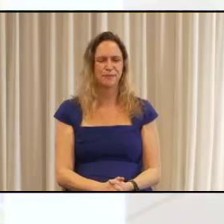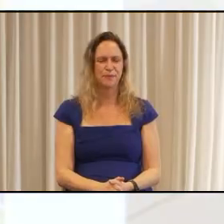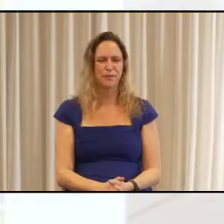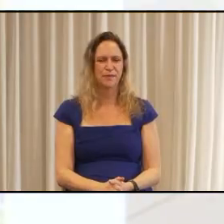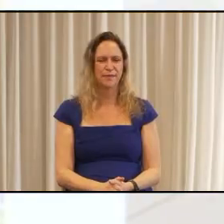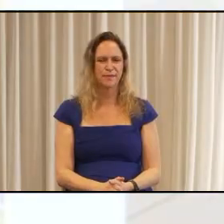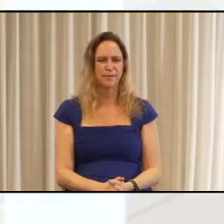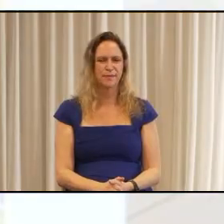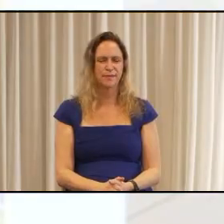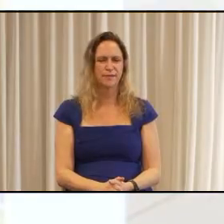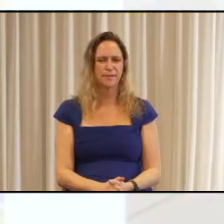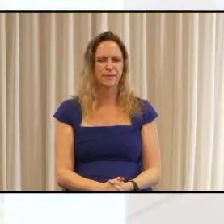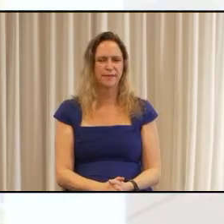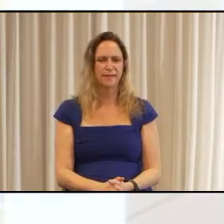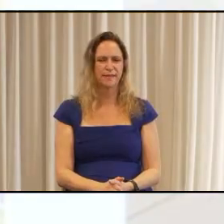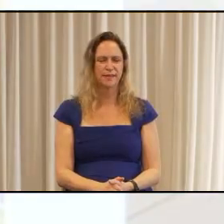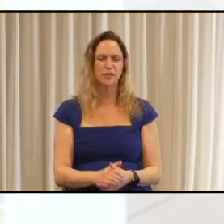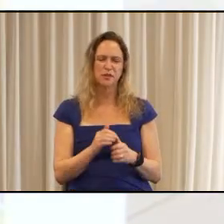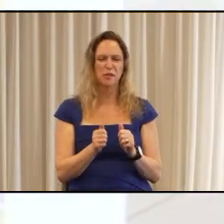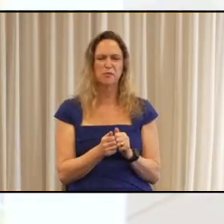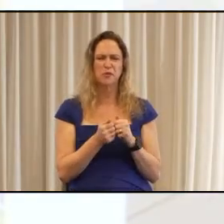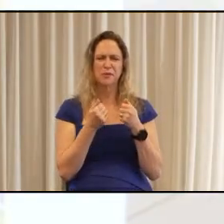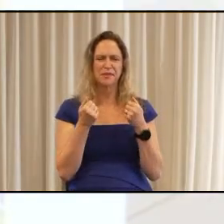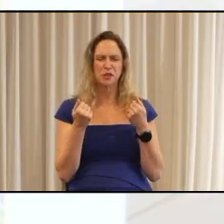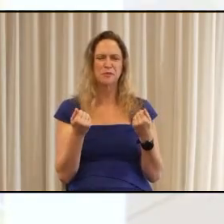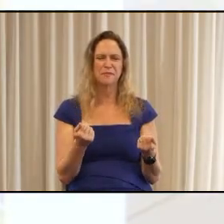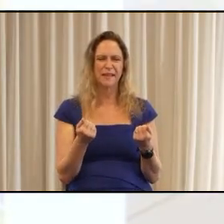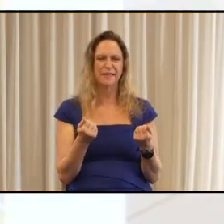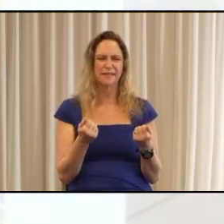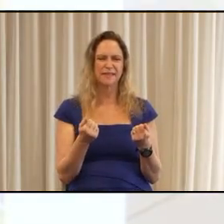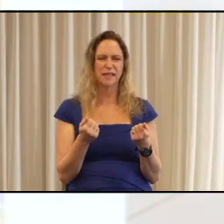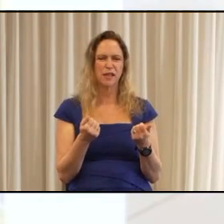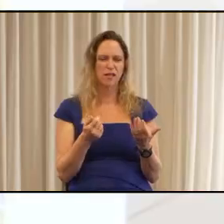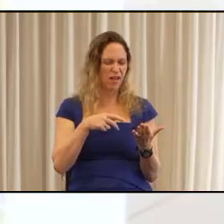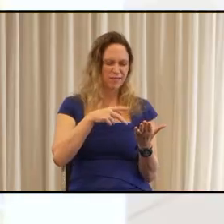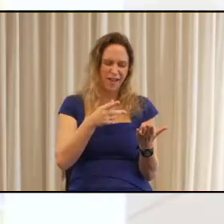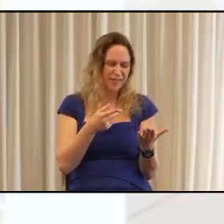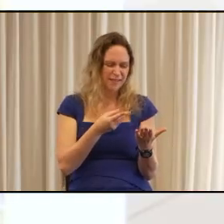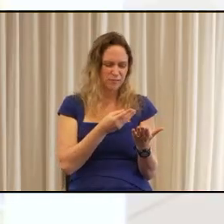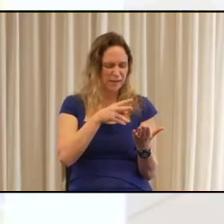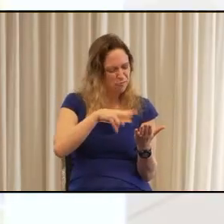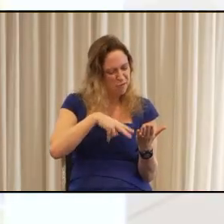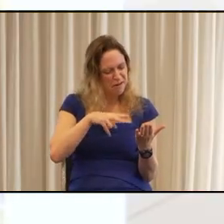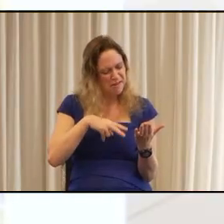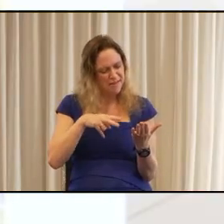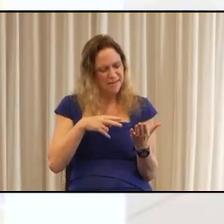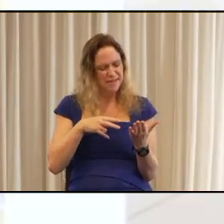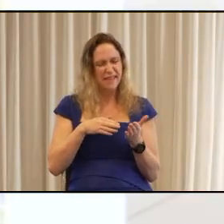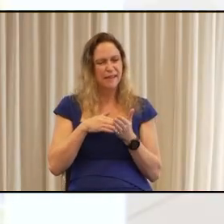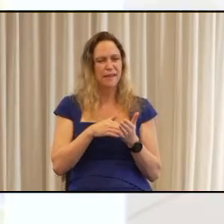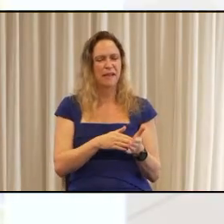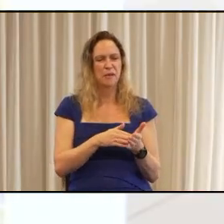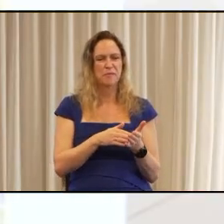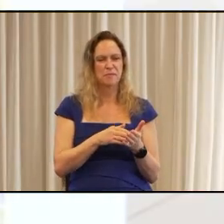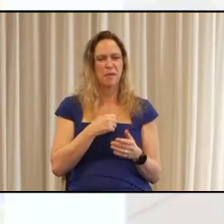So he gives, newspapers have particular personalities. They do certain things that are important to Dan. And if that